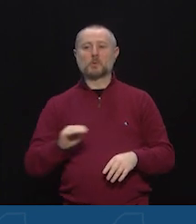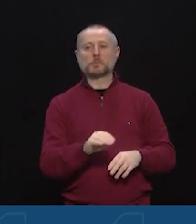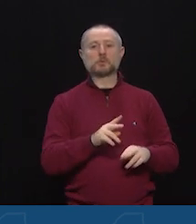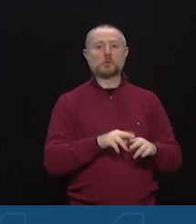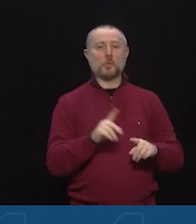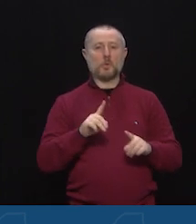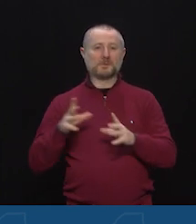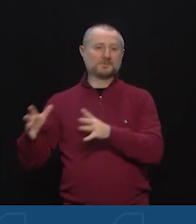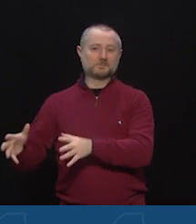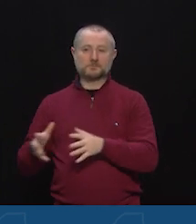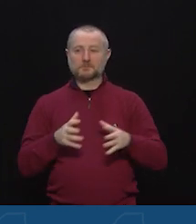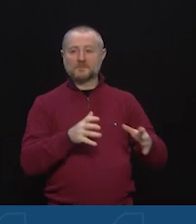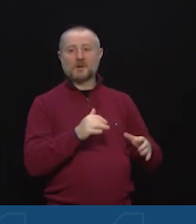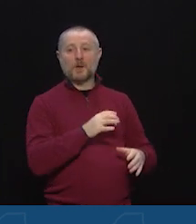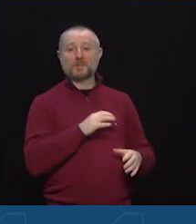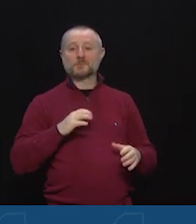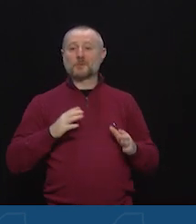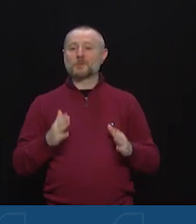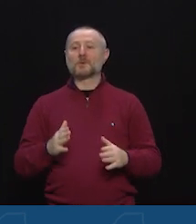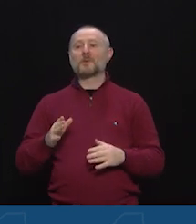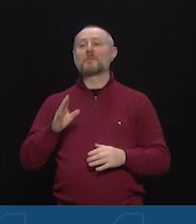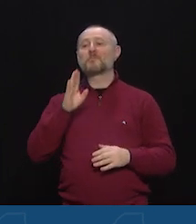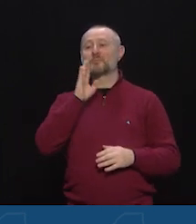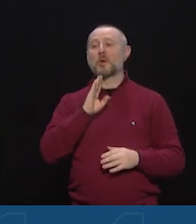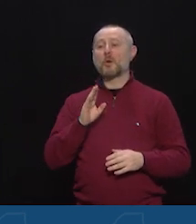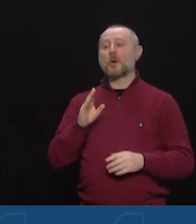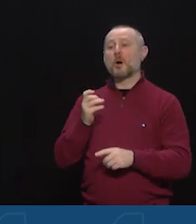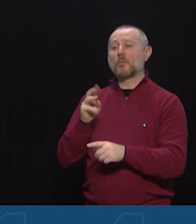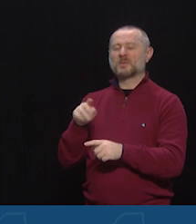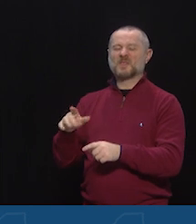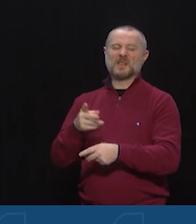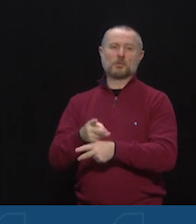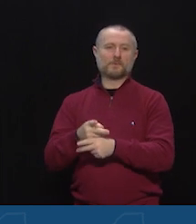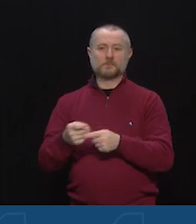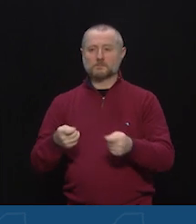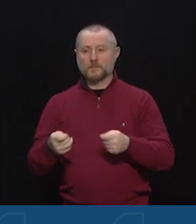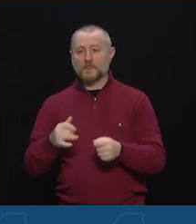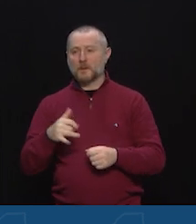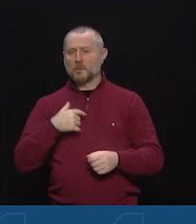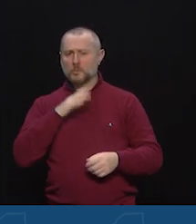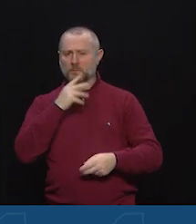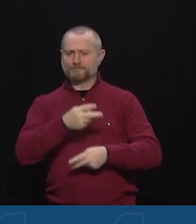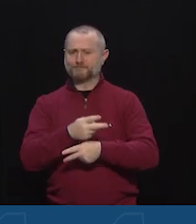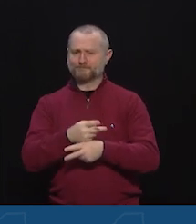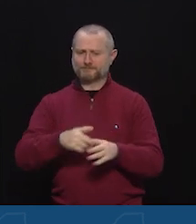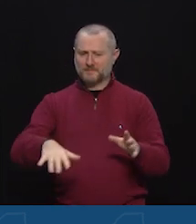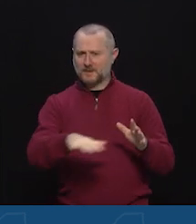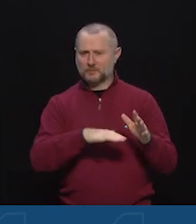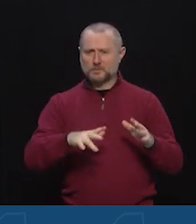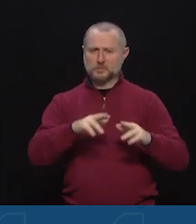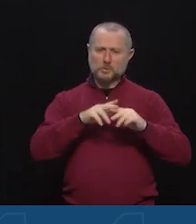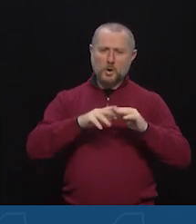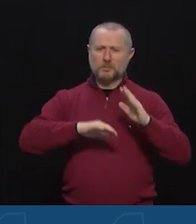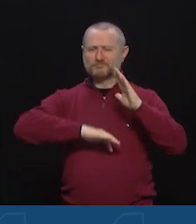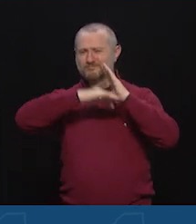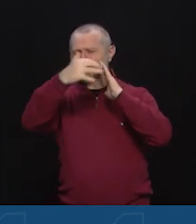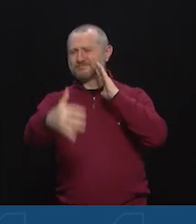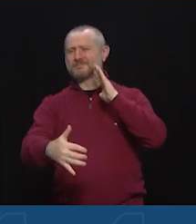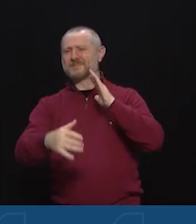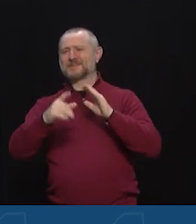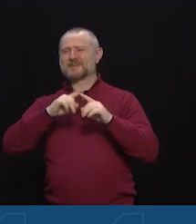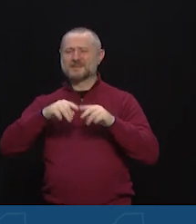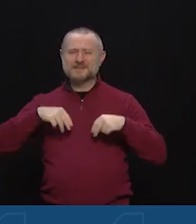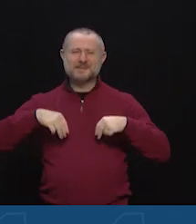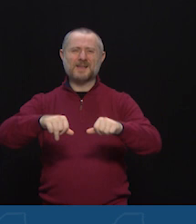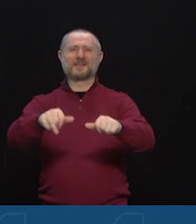has that set up, so we will be able to deliver the needs with salt and sand out there on the East End as